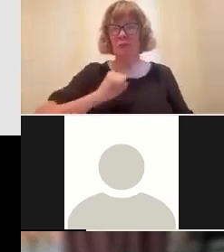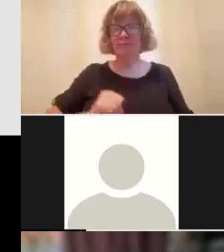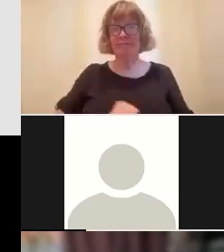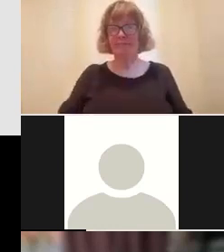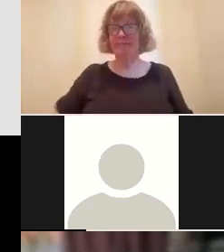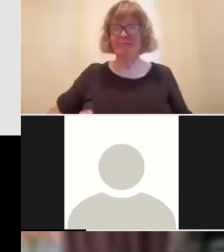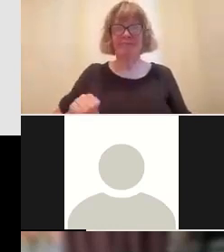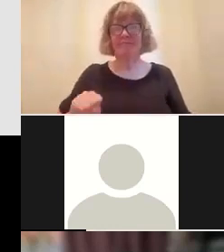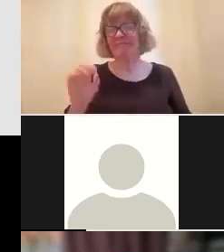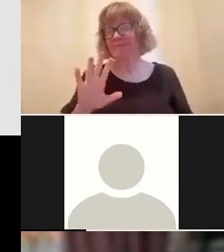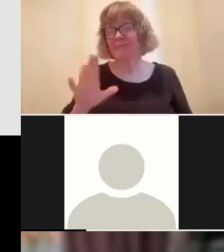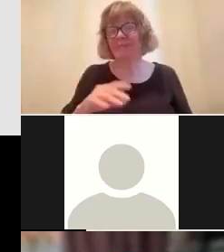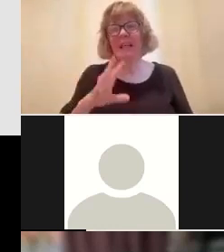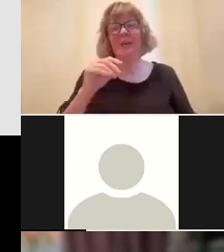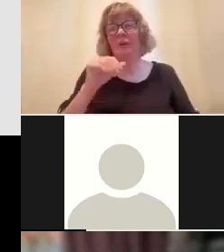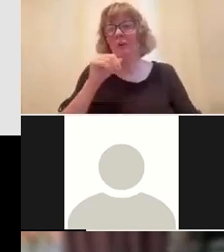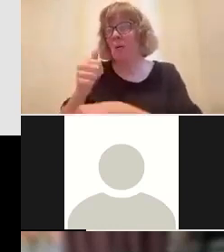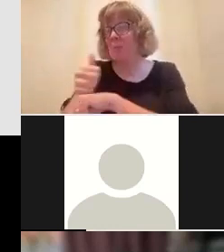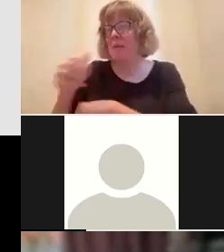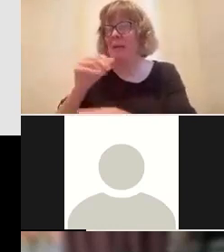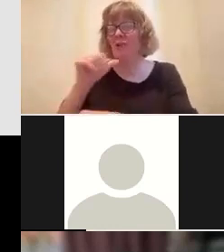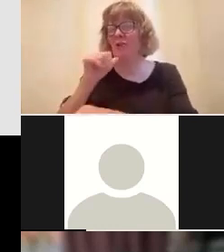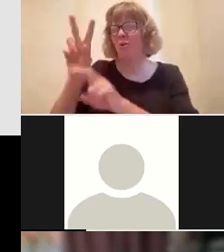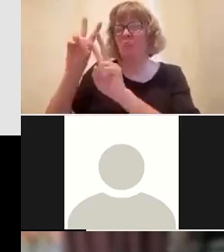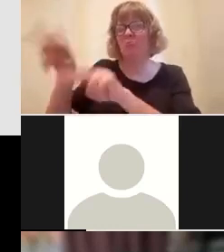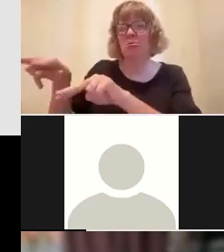blame and they don't patronize.